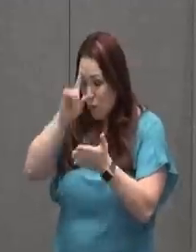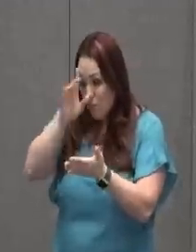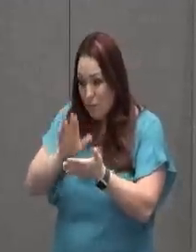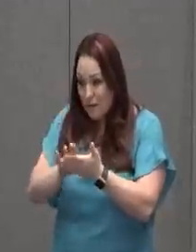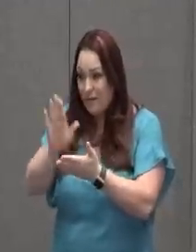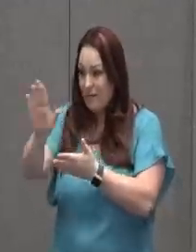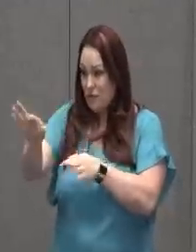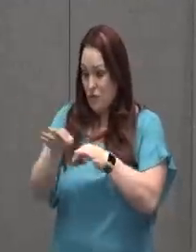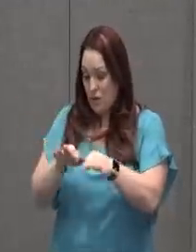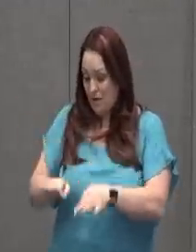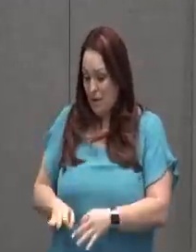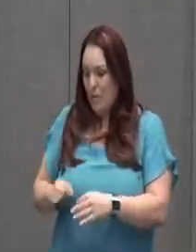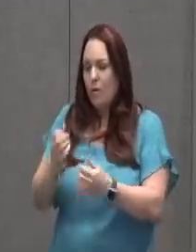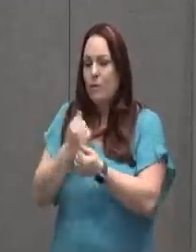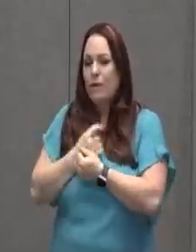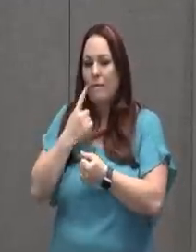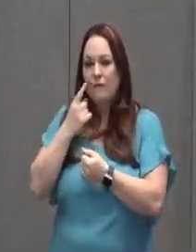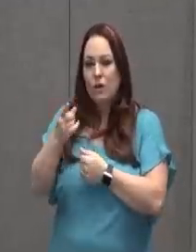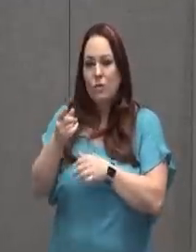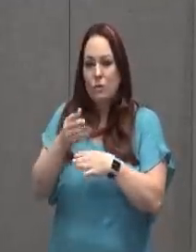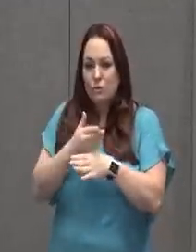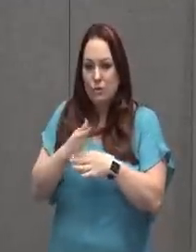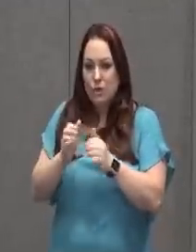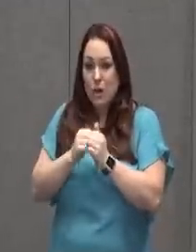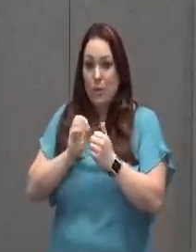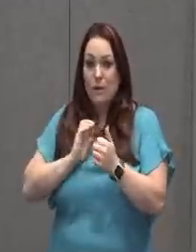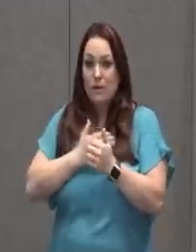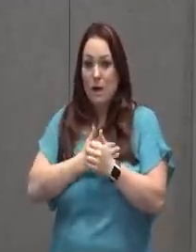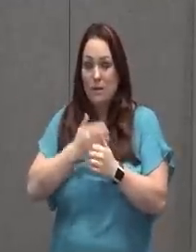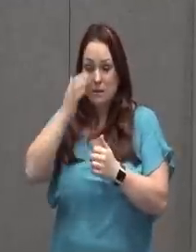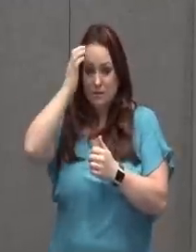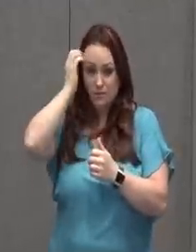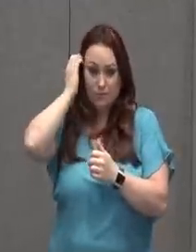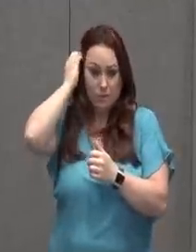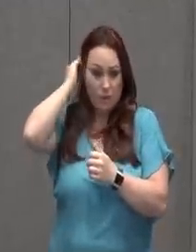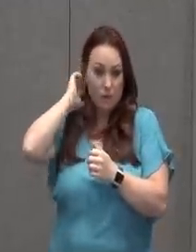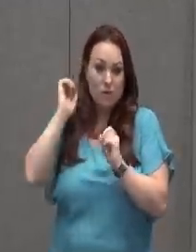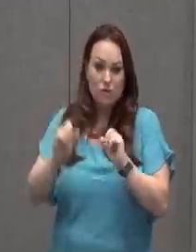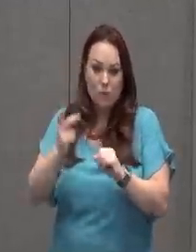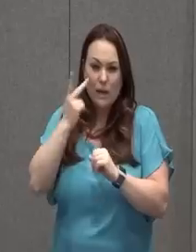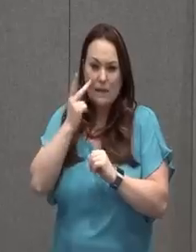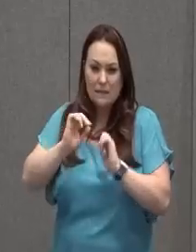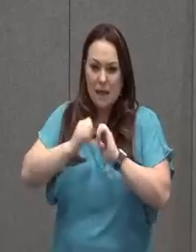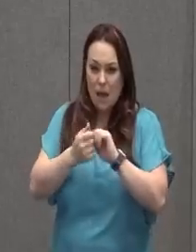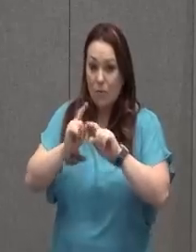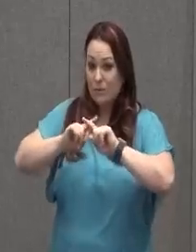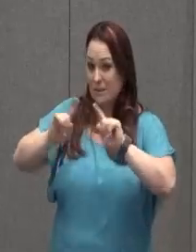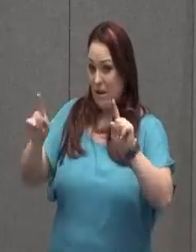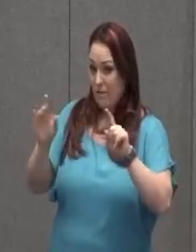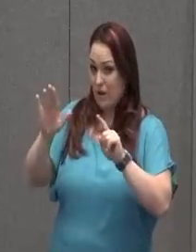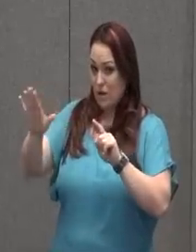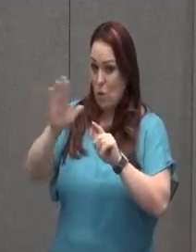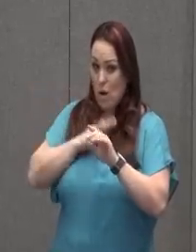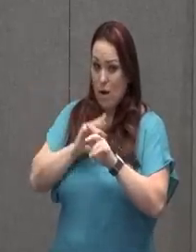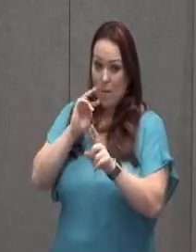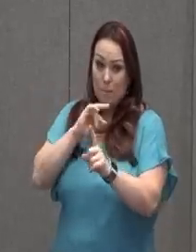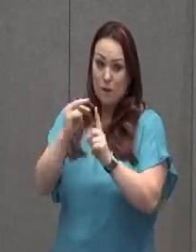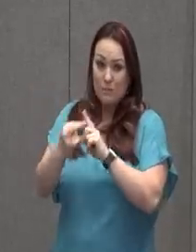would love for you to share it with us so that we can see how different or what your perspective